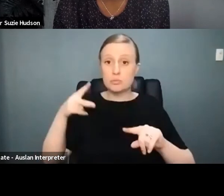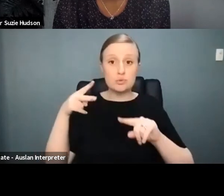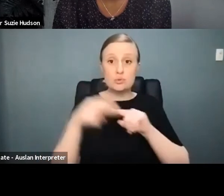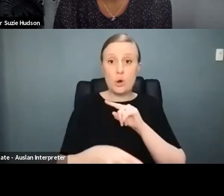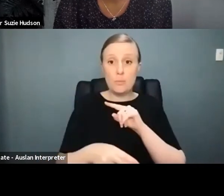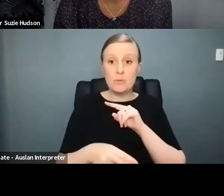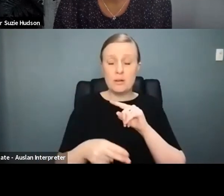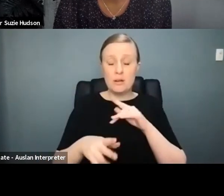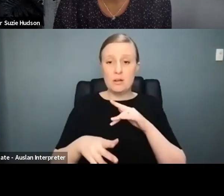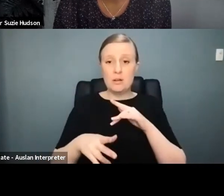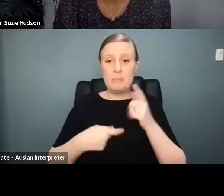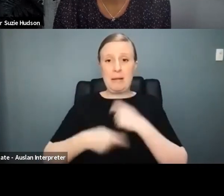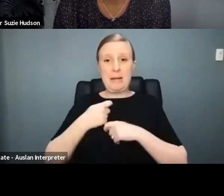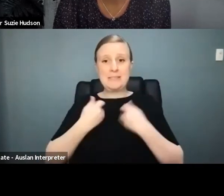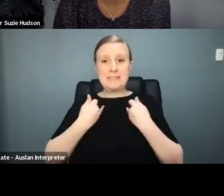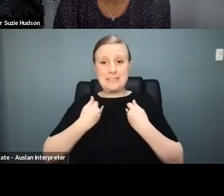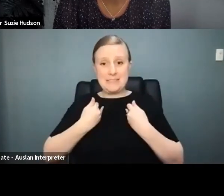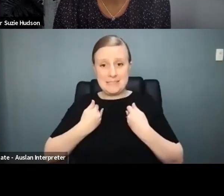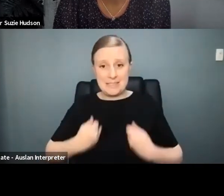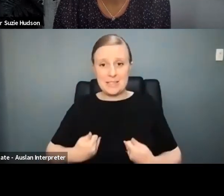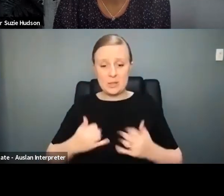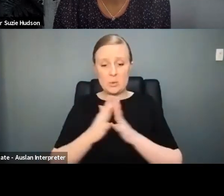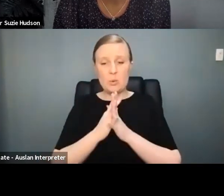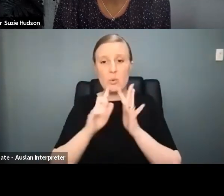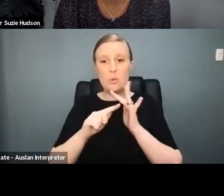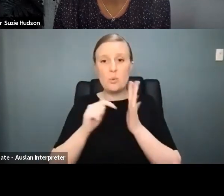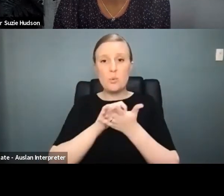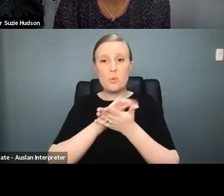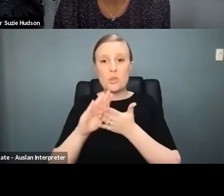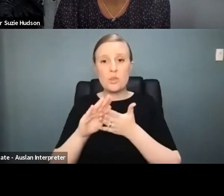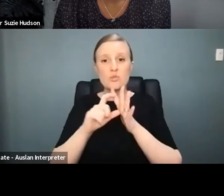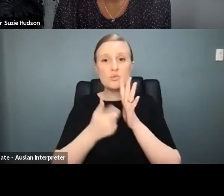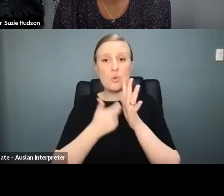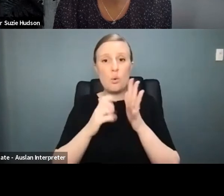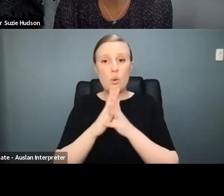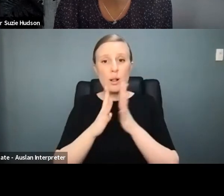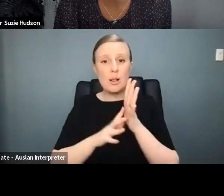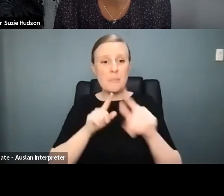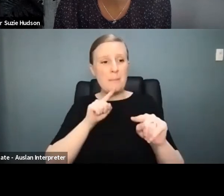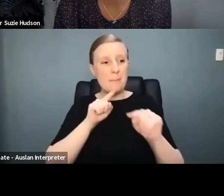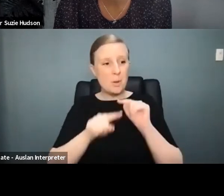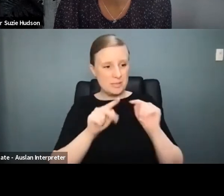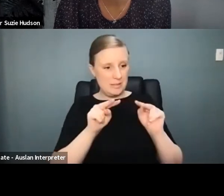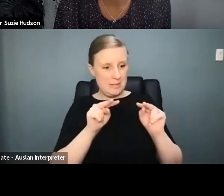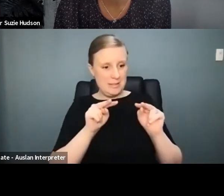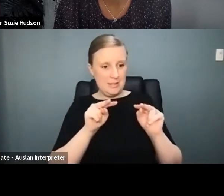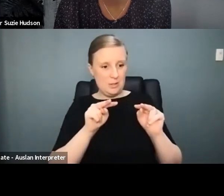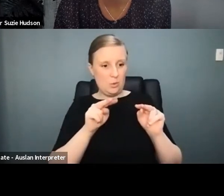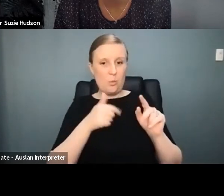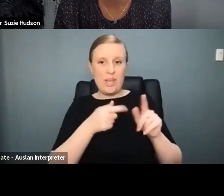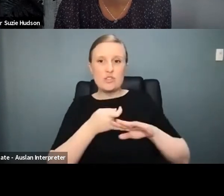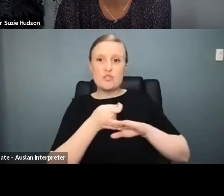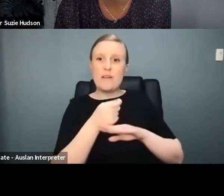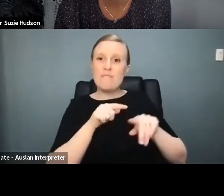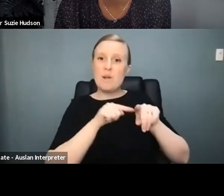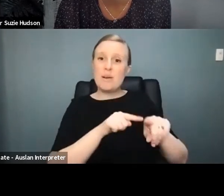so I think we still have a lot to learn about whether hospital settings are helpful